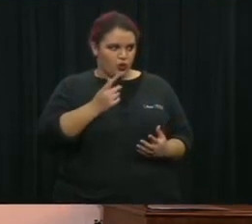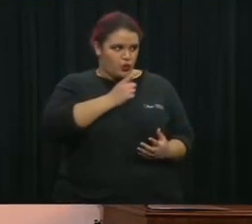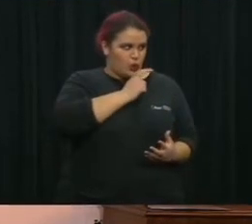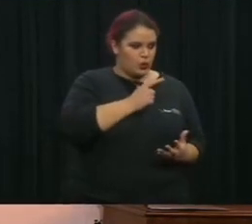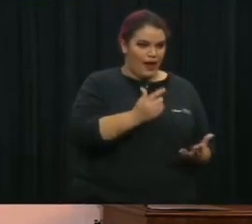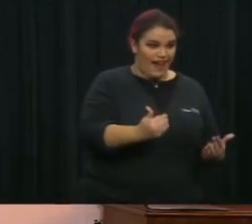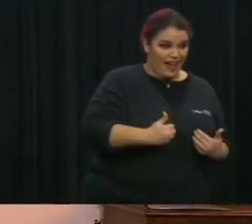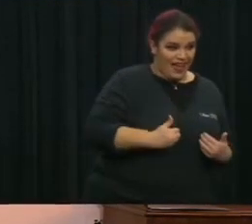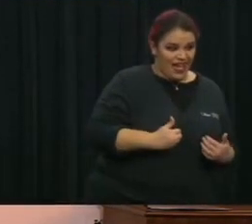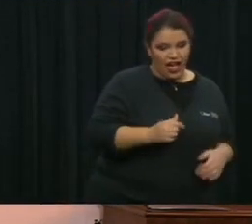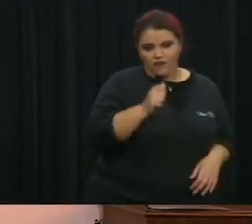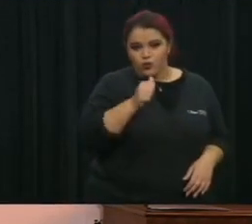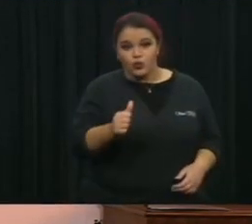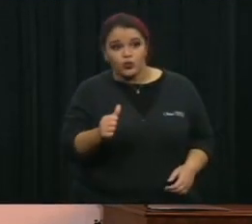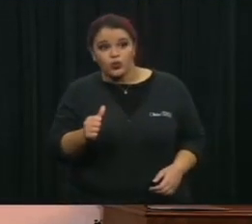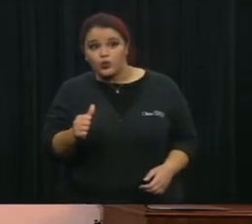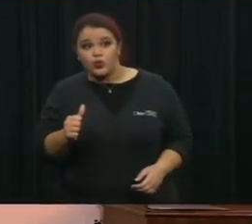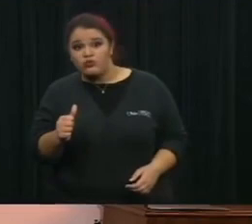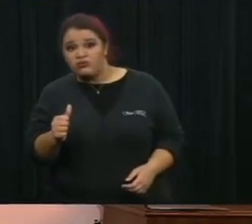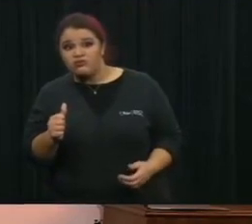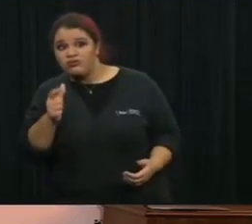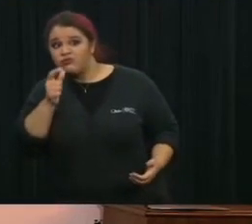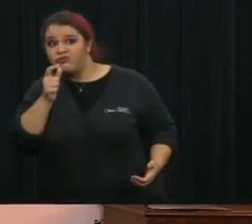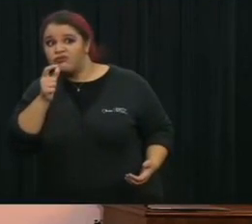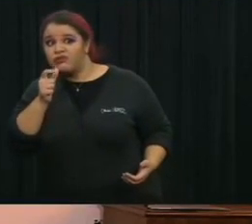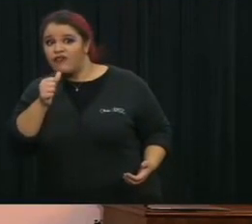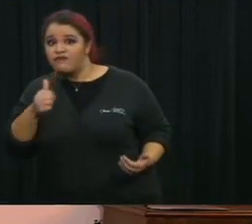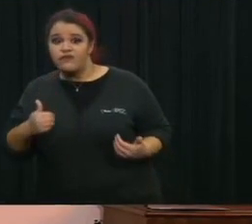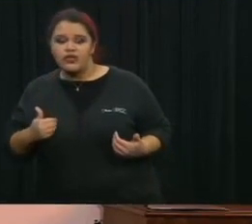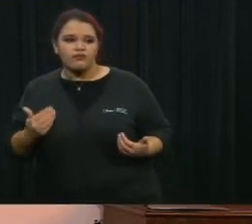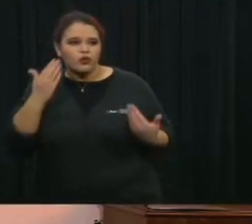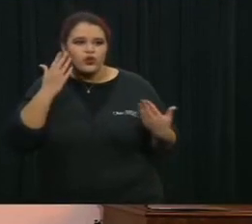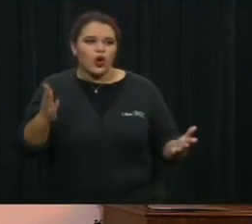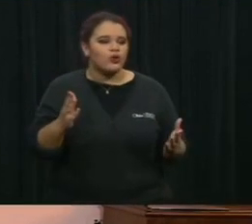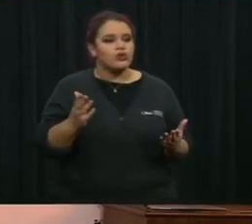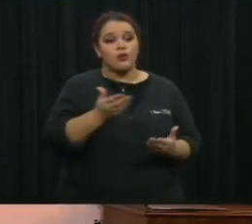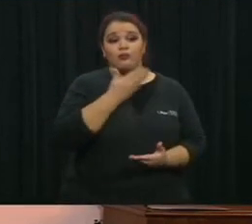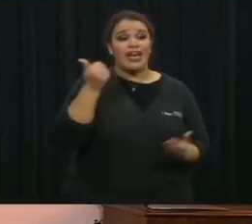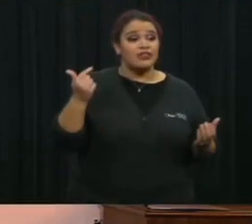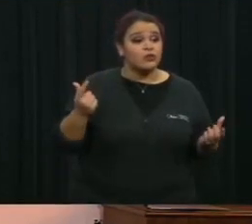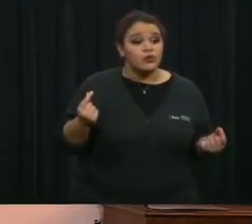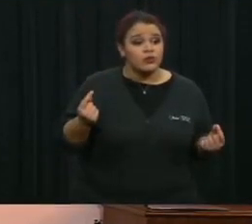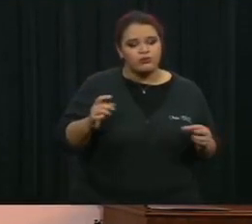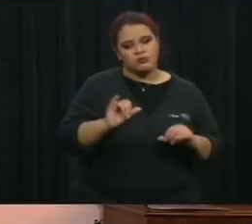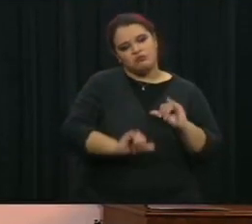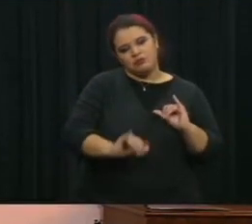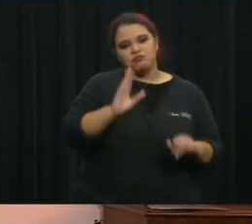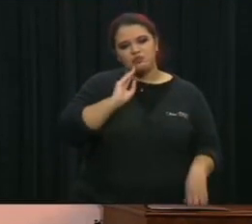stay home, you need to stay home, and that's just the wisest thing to do. Thank you.